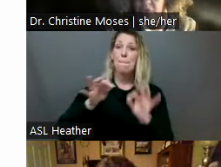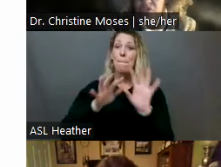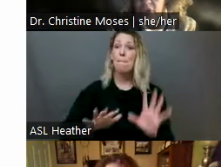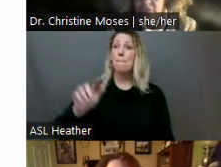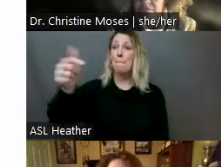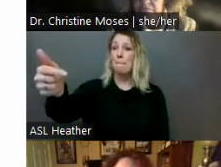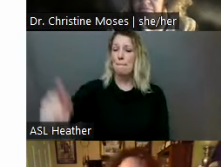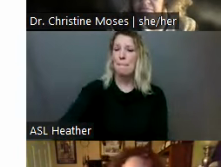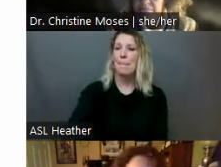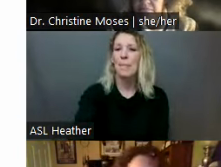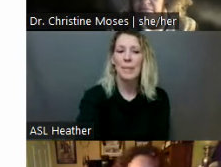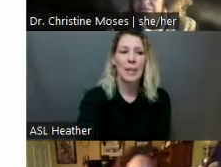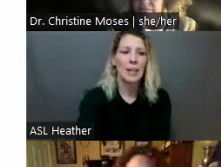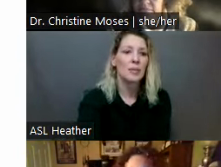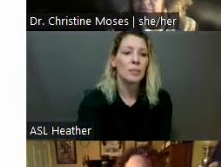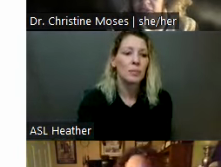Can we move on?